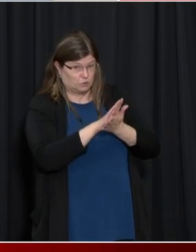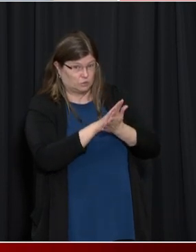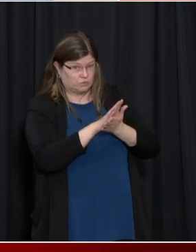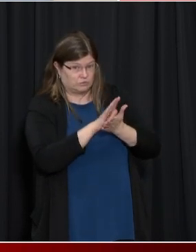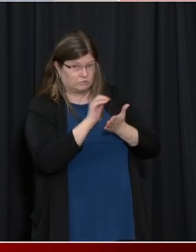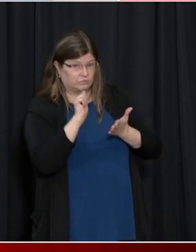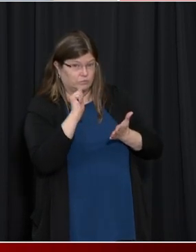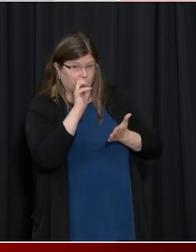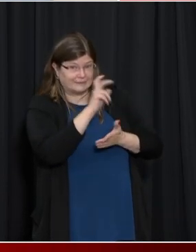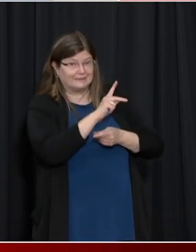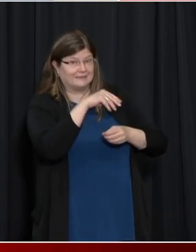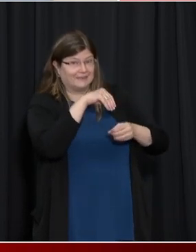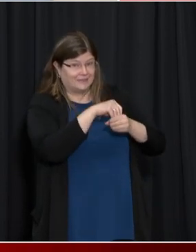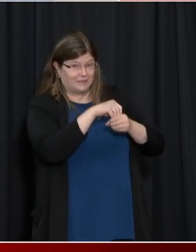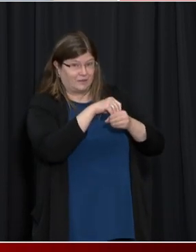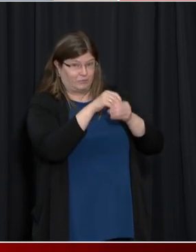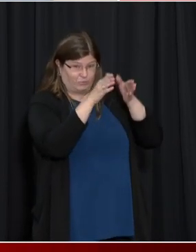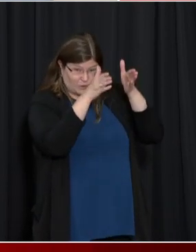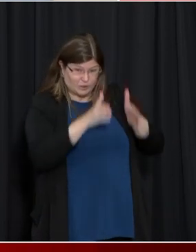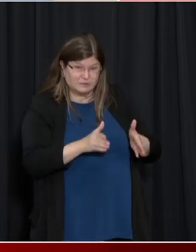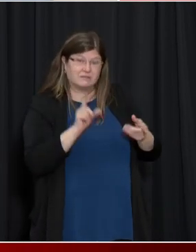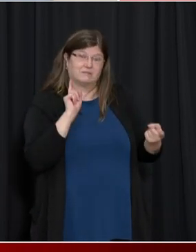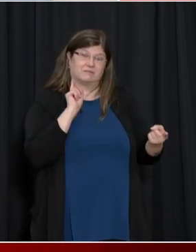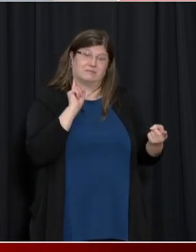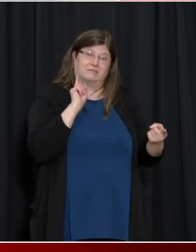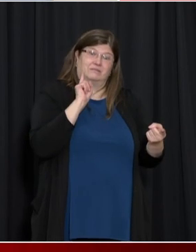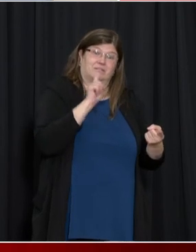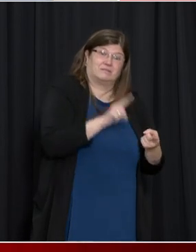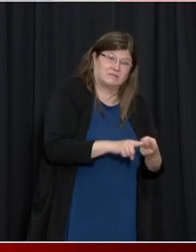there until there is an effective cure or vaccine?